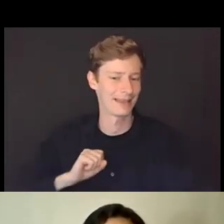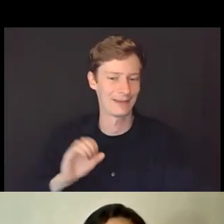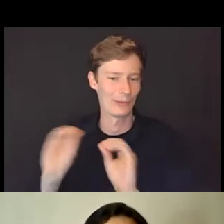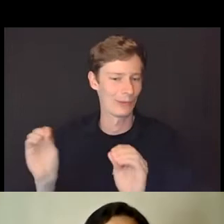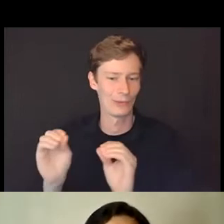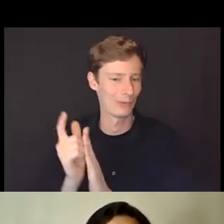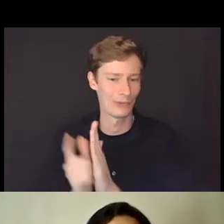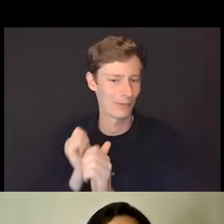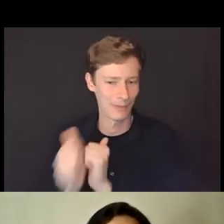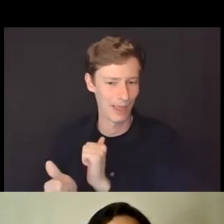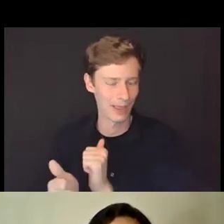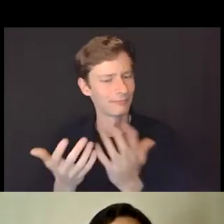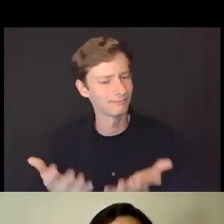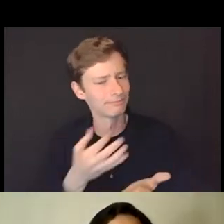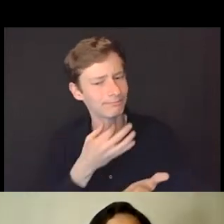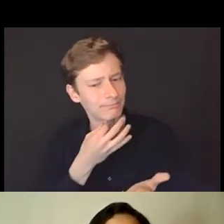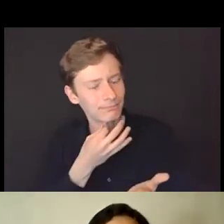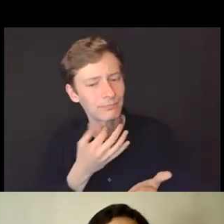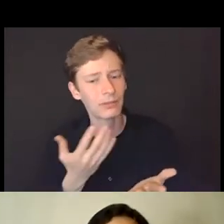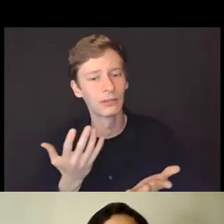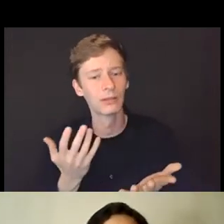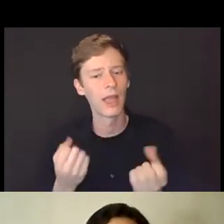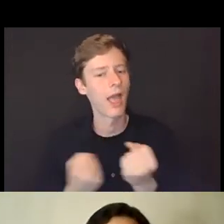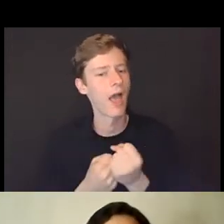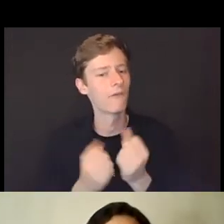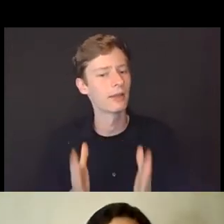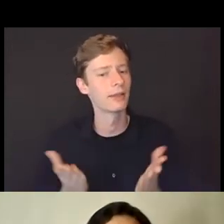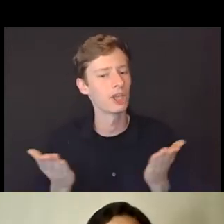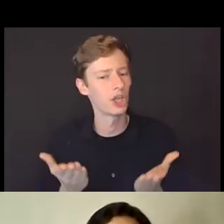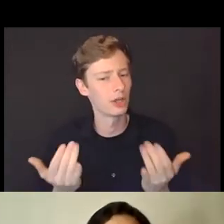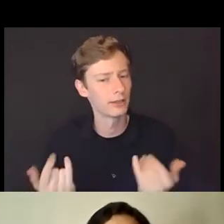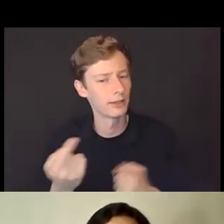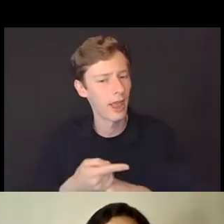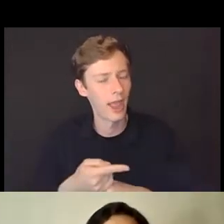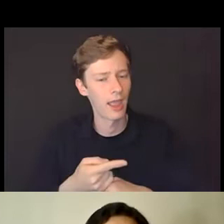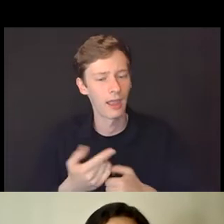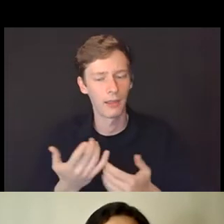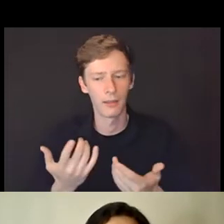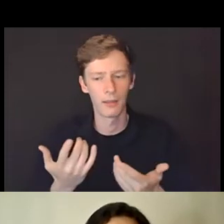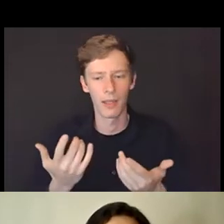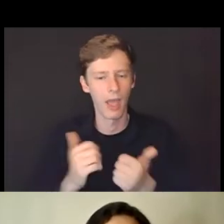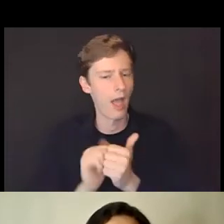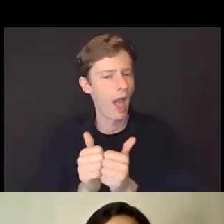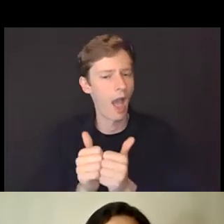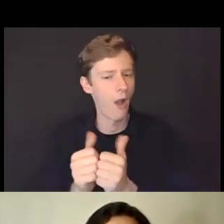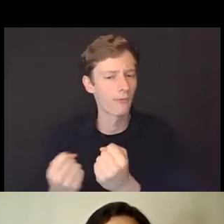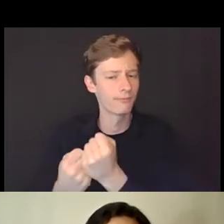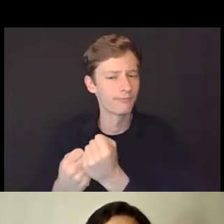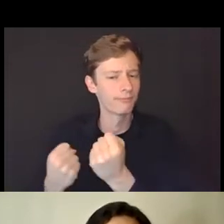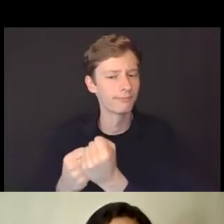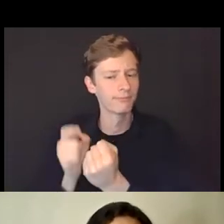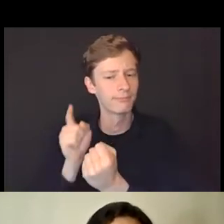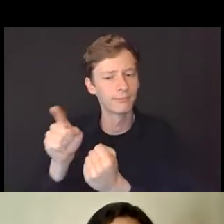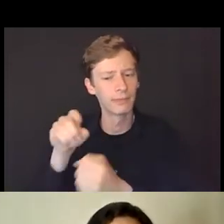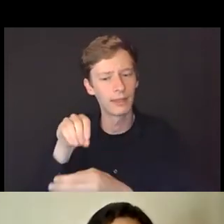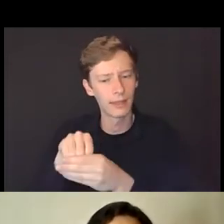can advocates here today do during the legislative session to, you know, ensure that these bad bills, these anti-abortion